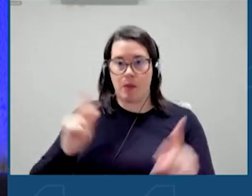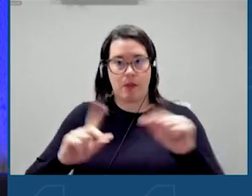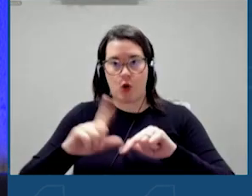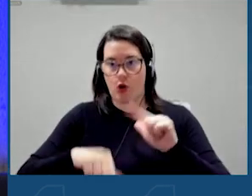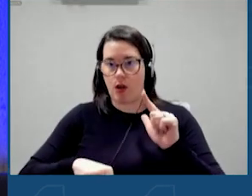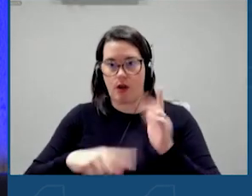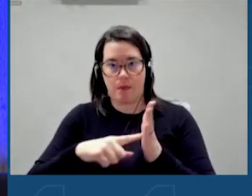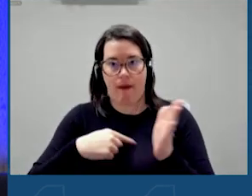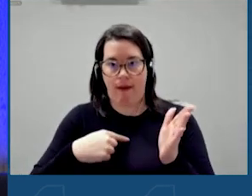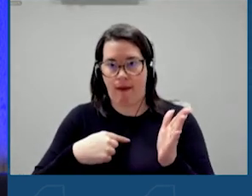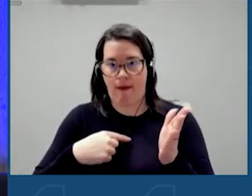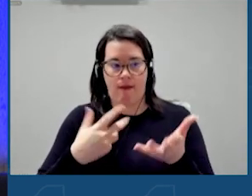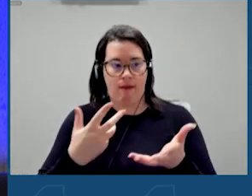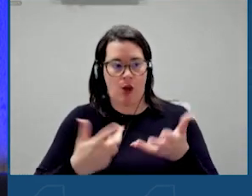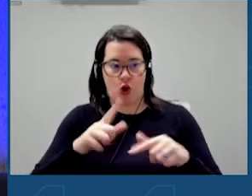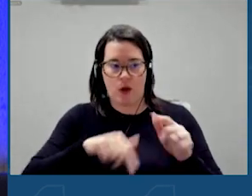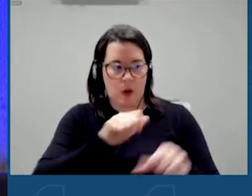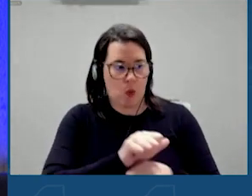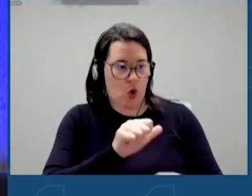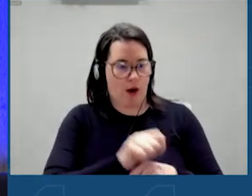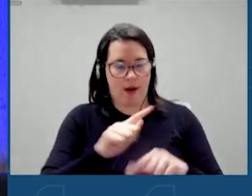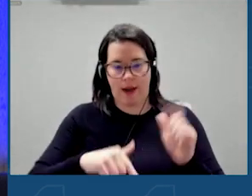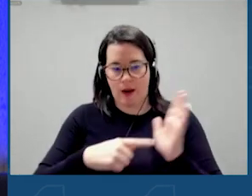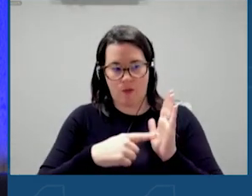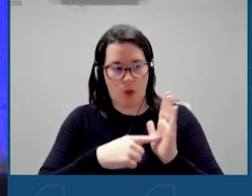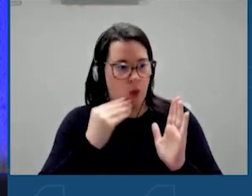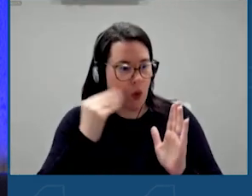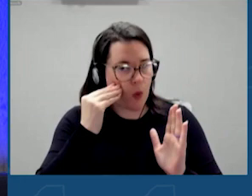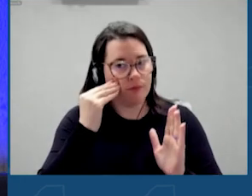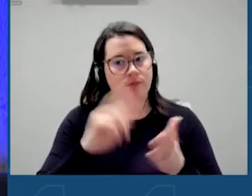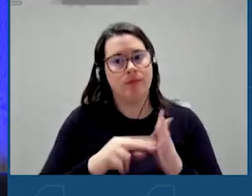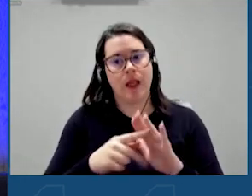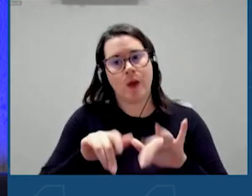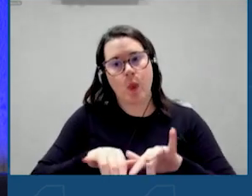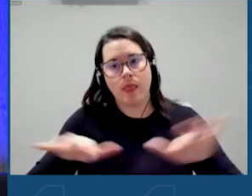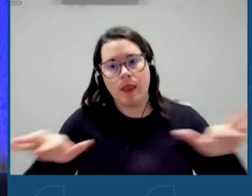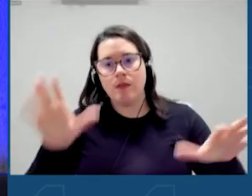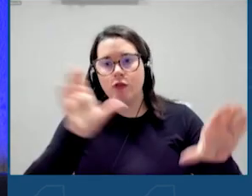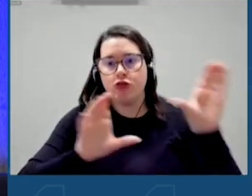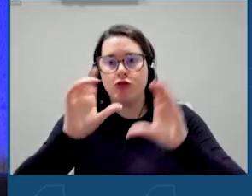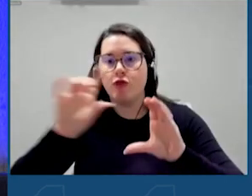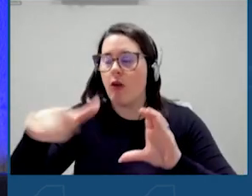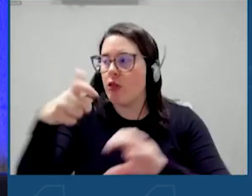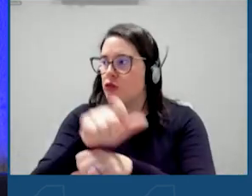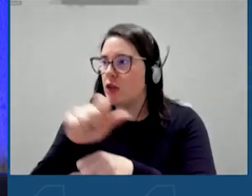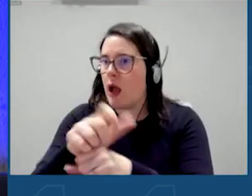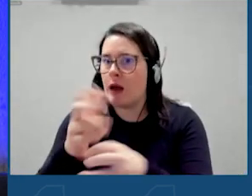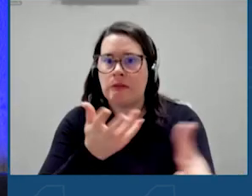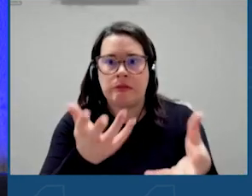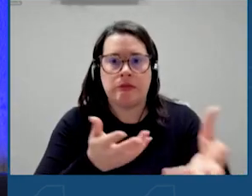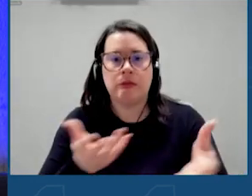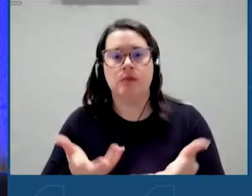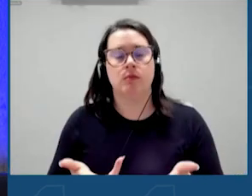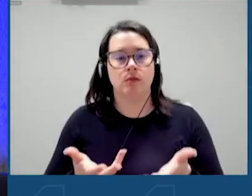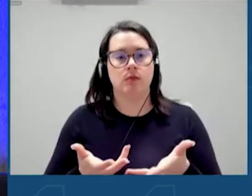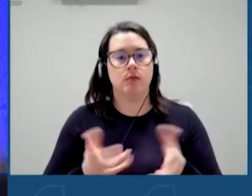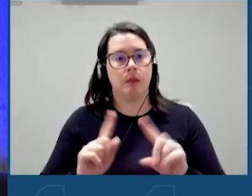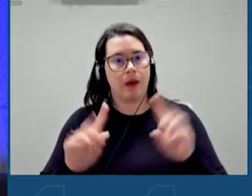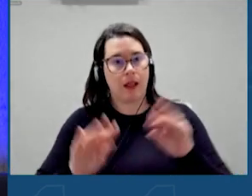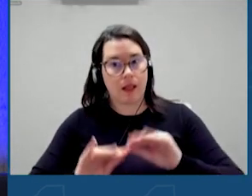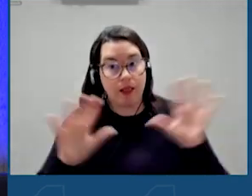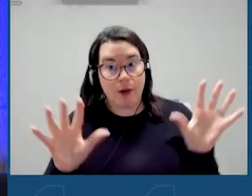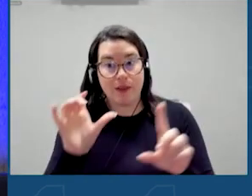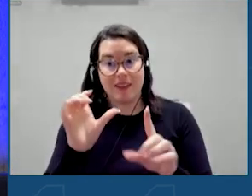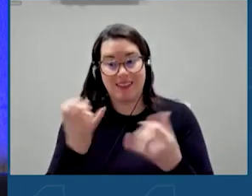to afford their homes. That's why people had to leave. And they went in search of jobs elsewhere. Clearly, the situation